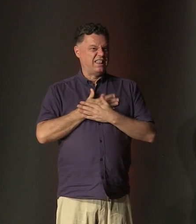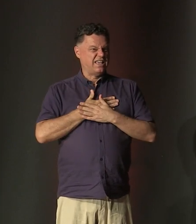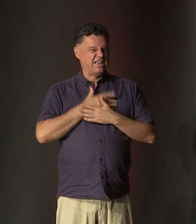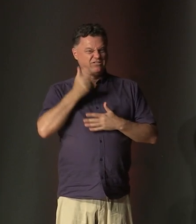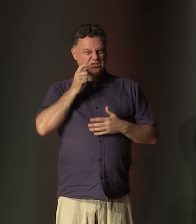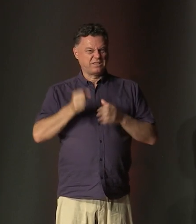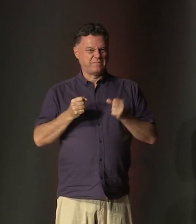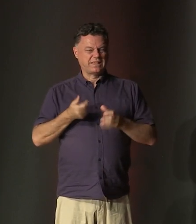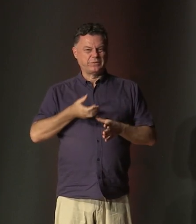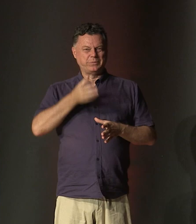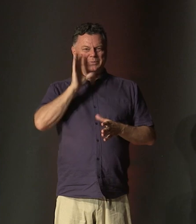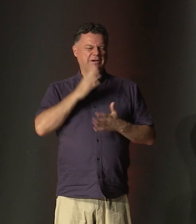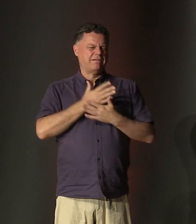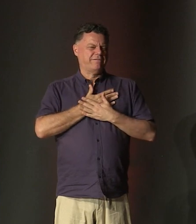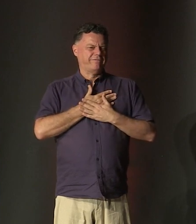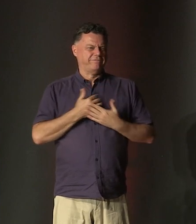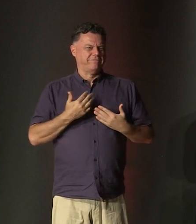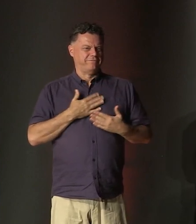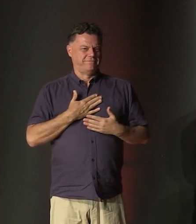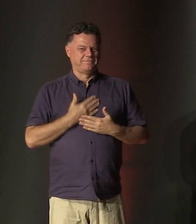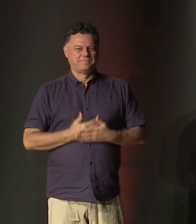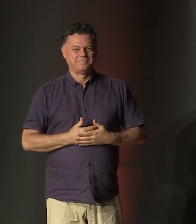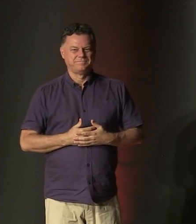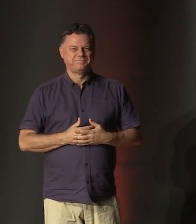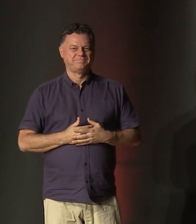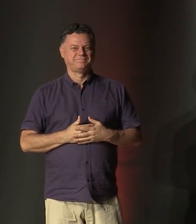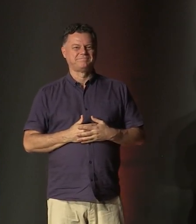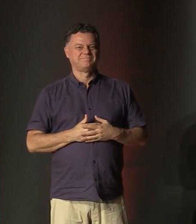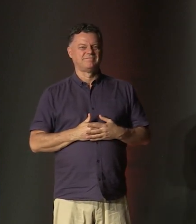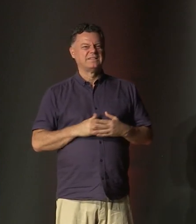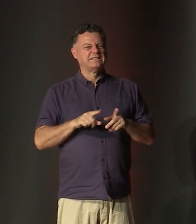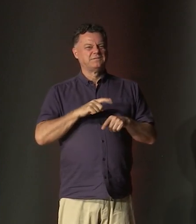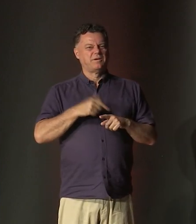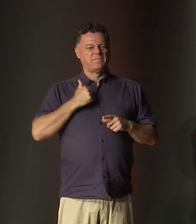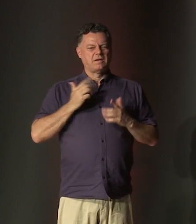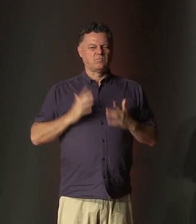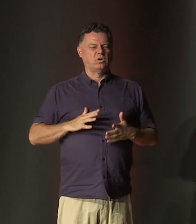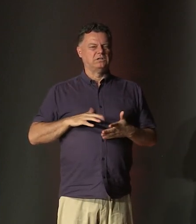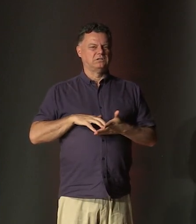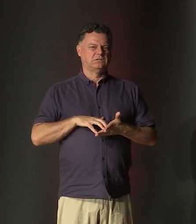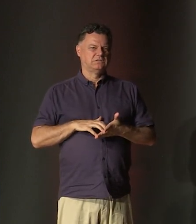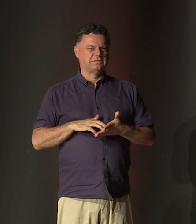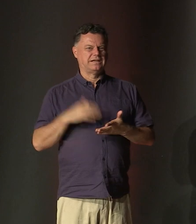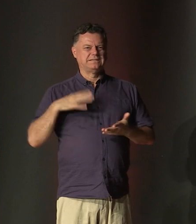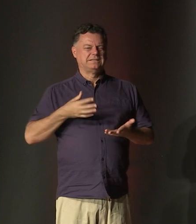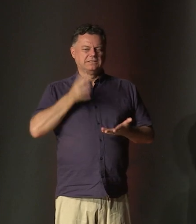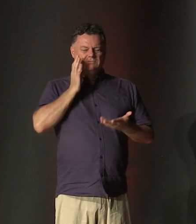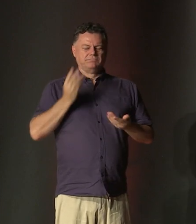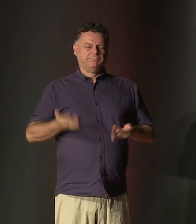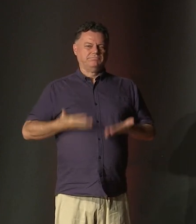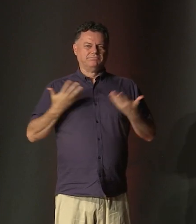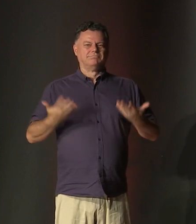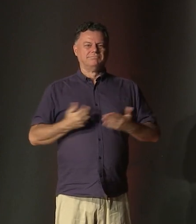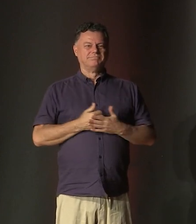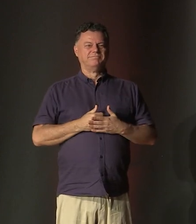But also, I knew I needed it. And she was right. I felt a lot